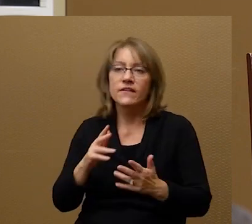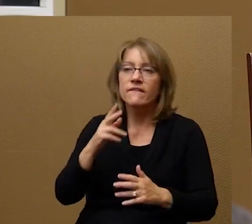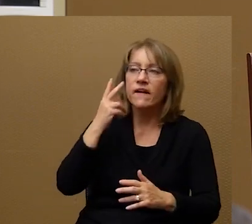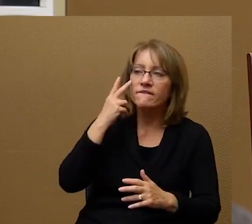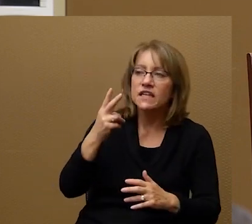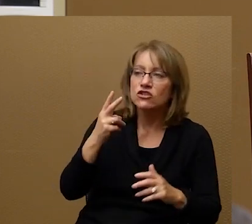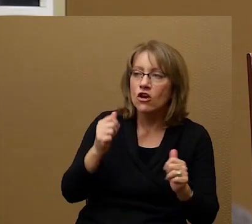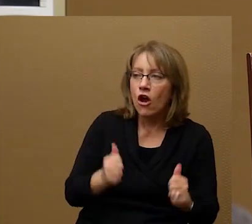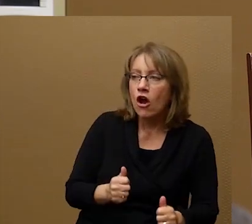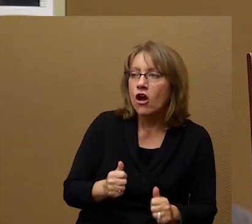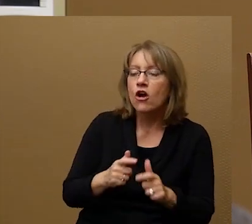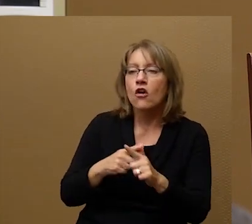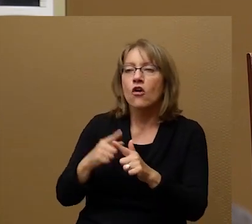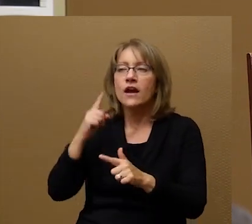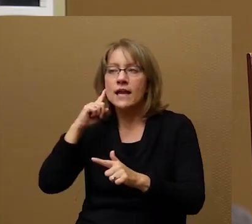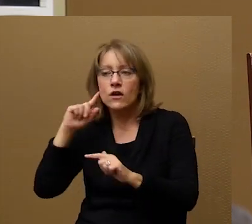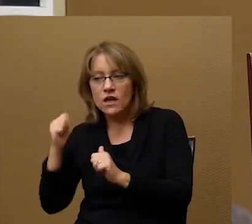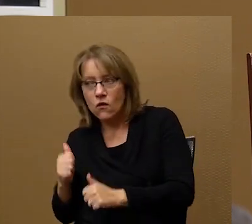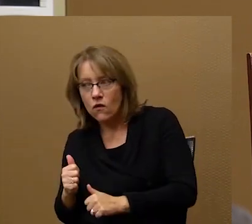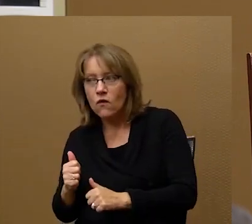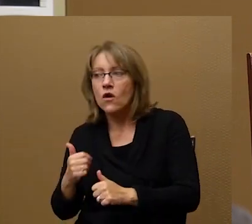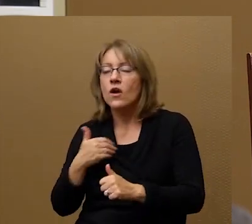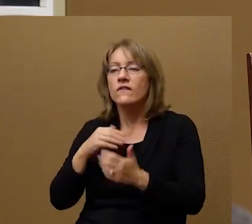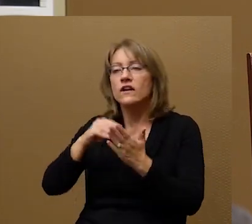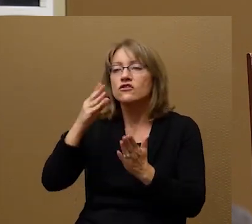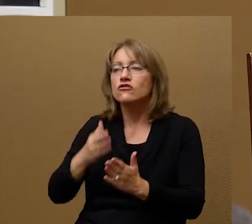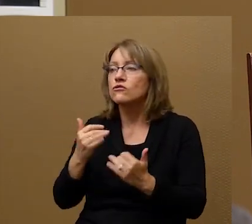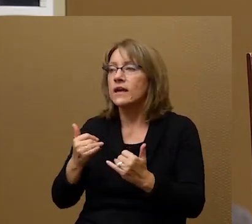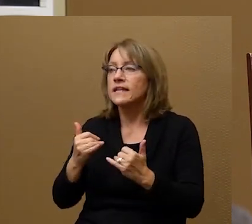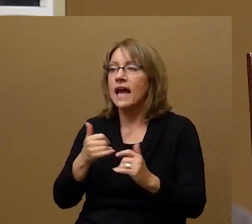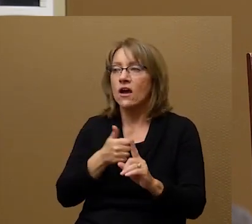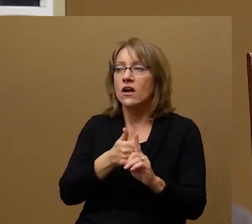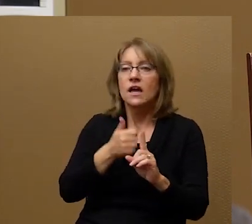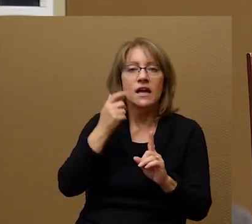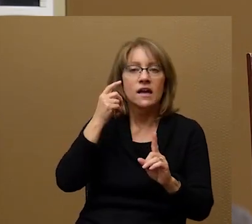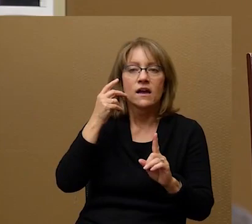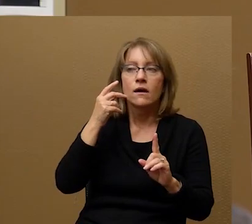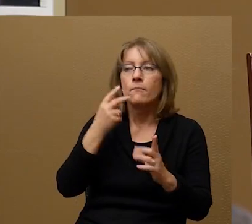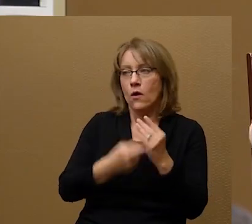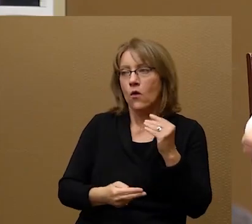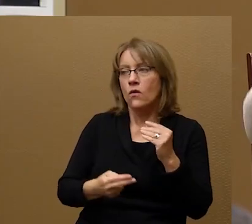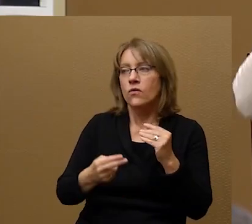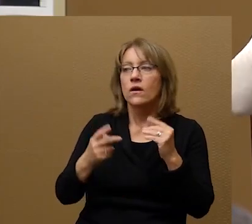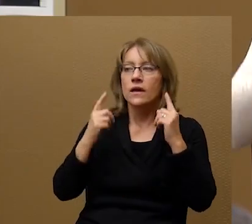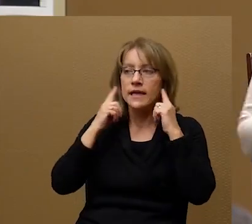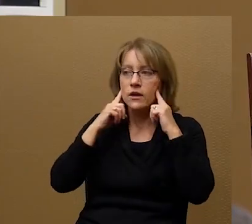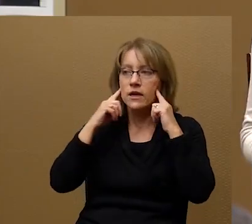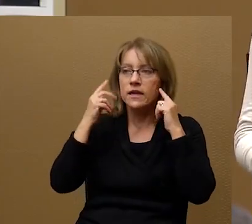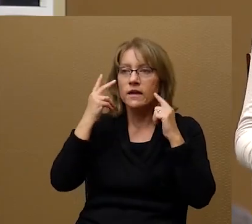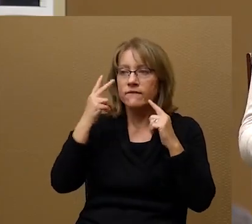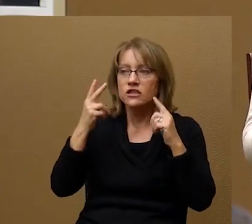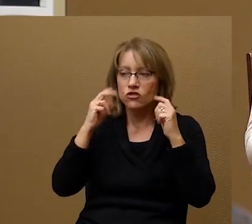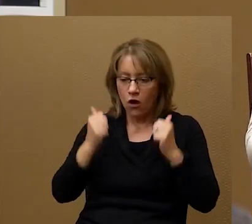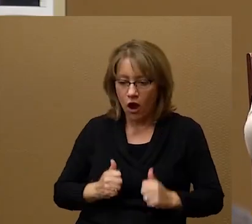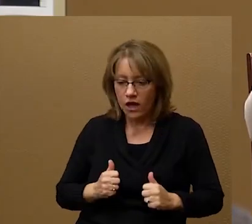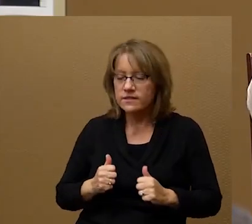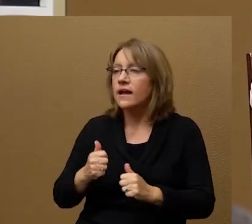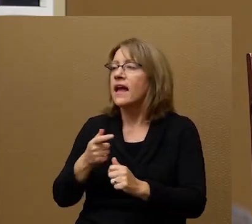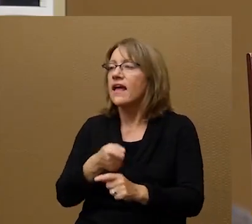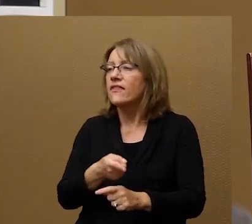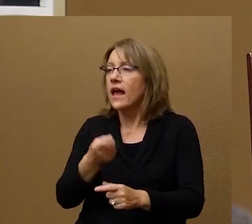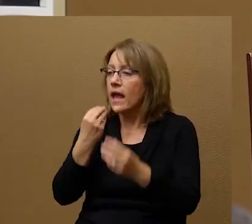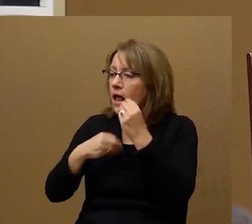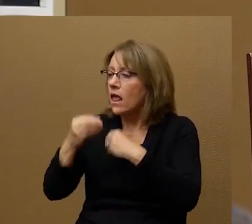loss or a hearing loss, so we have a student right now who has a vision loss and a hearing loss, and everything goes in their mouth. But they're